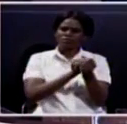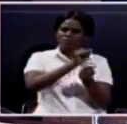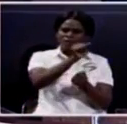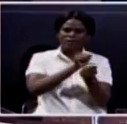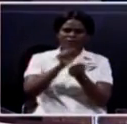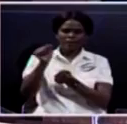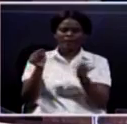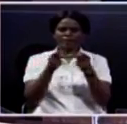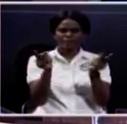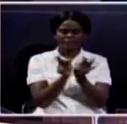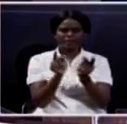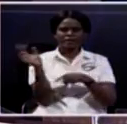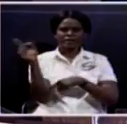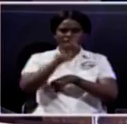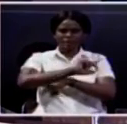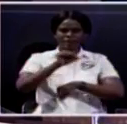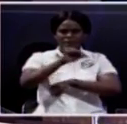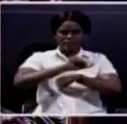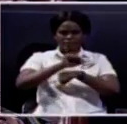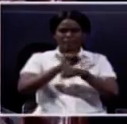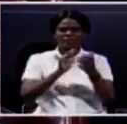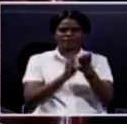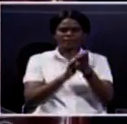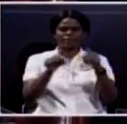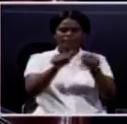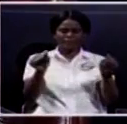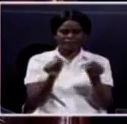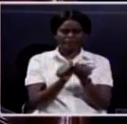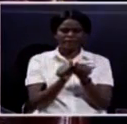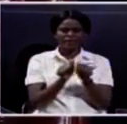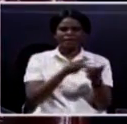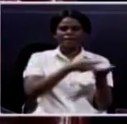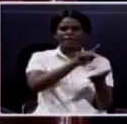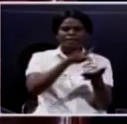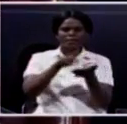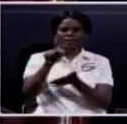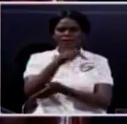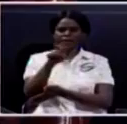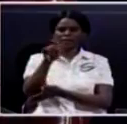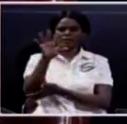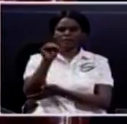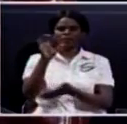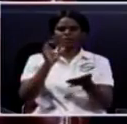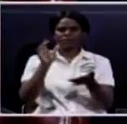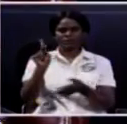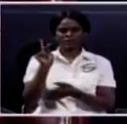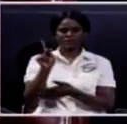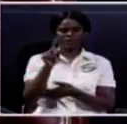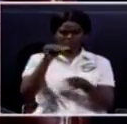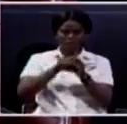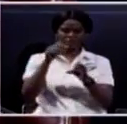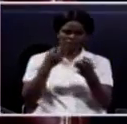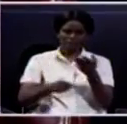as long as there's a day secondary school there in a remote area, they will be paying 150 kwacha as part of